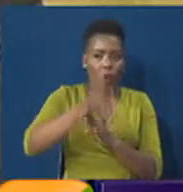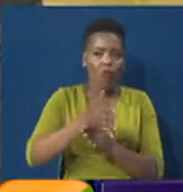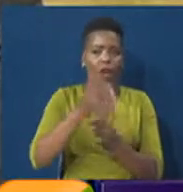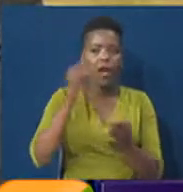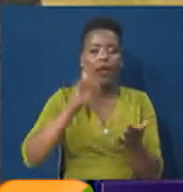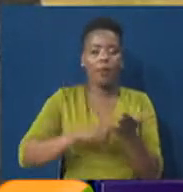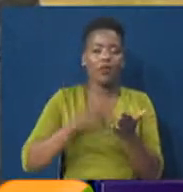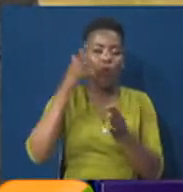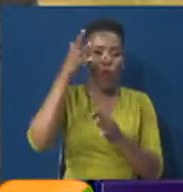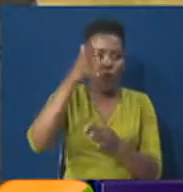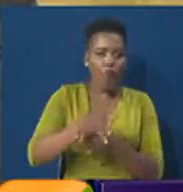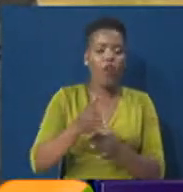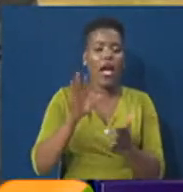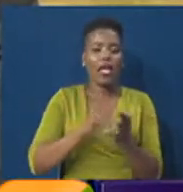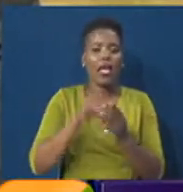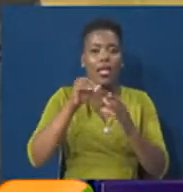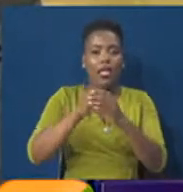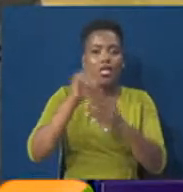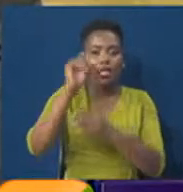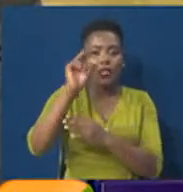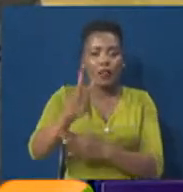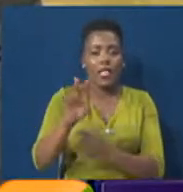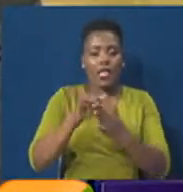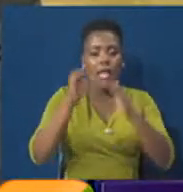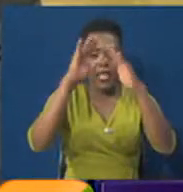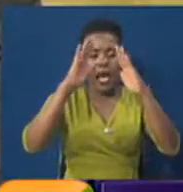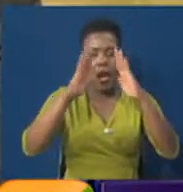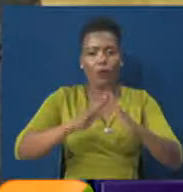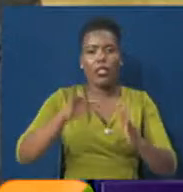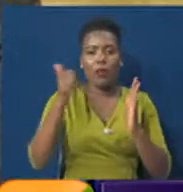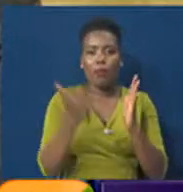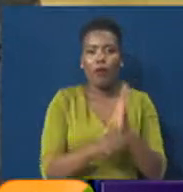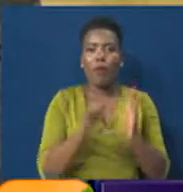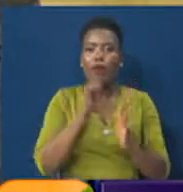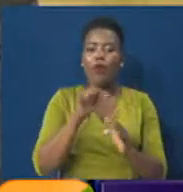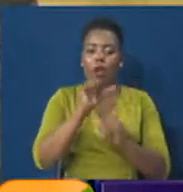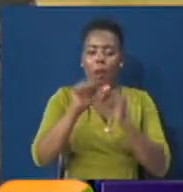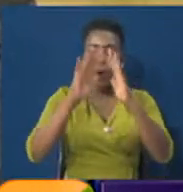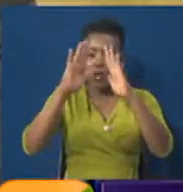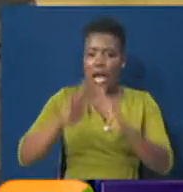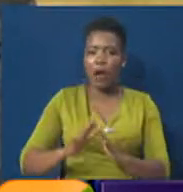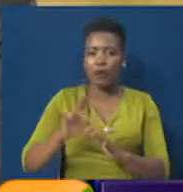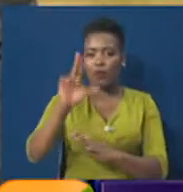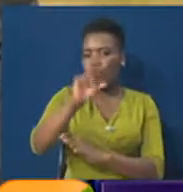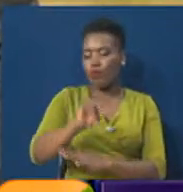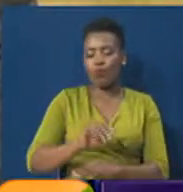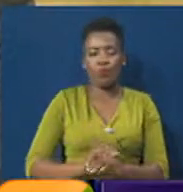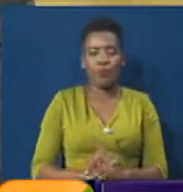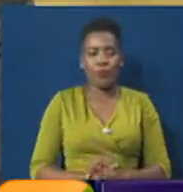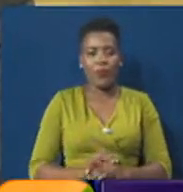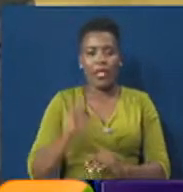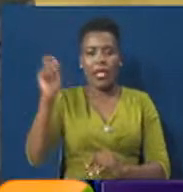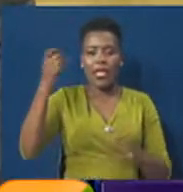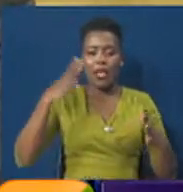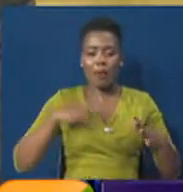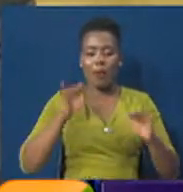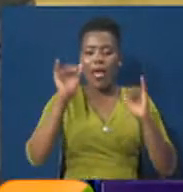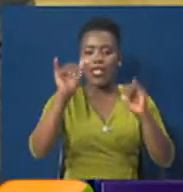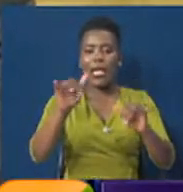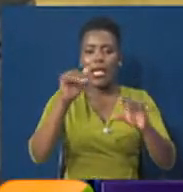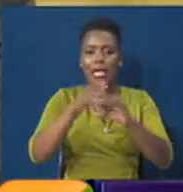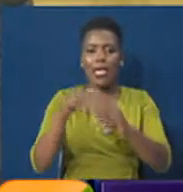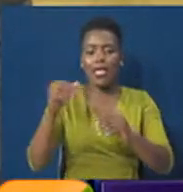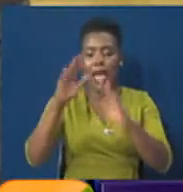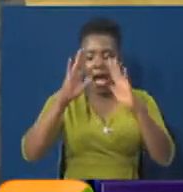over again on air, that the housing problem is not about houses. Kenyans are living in